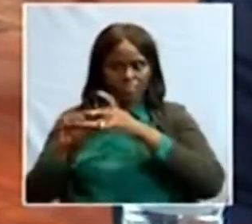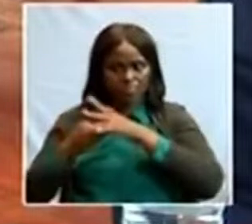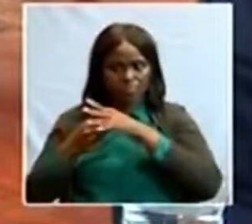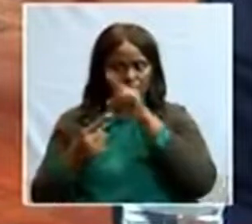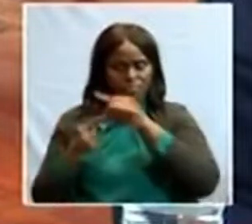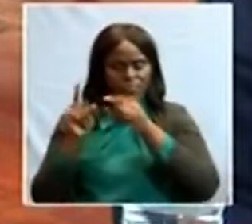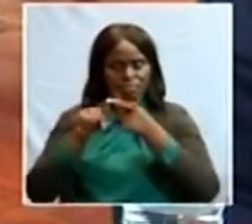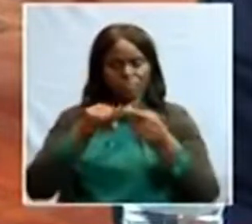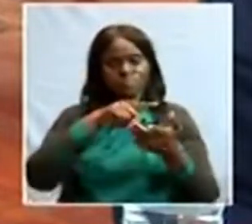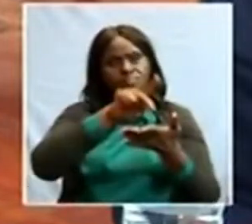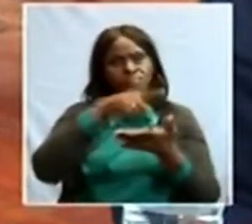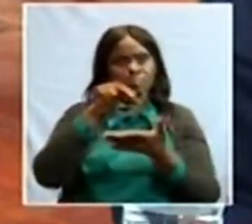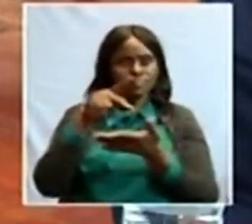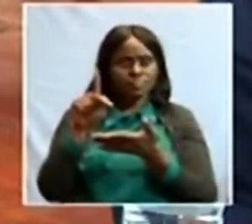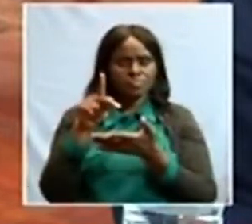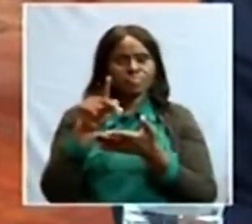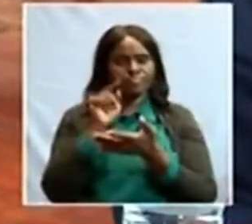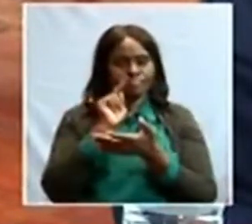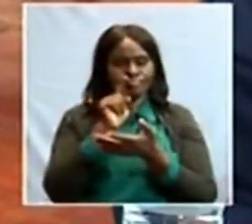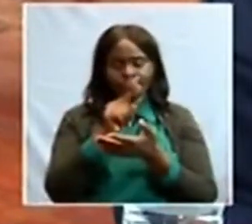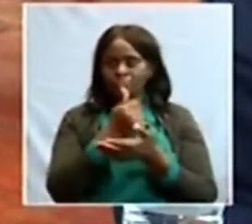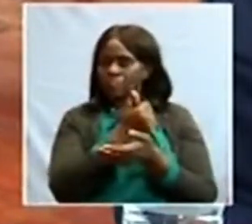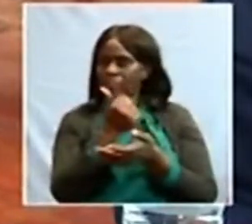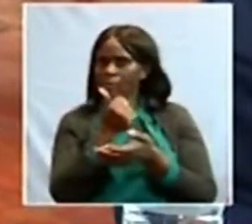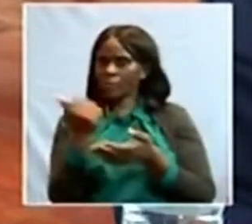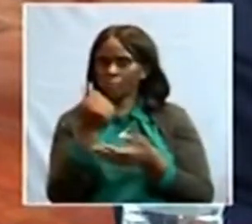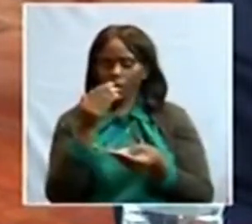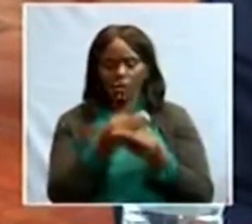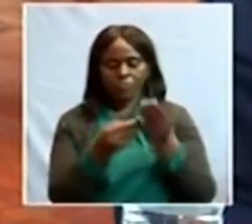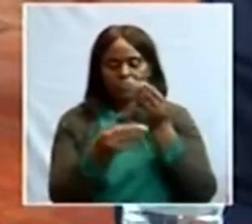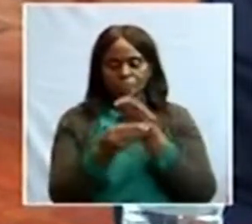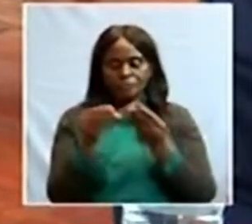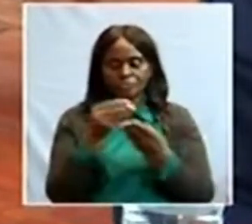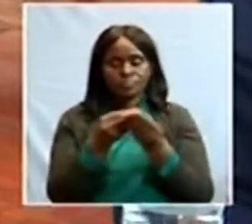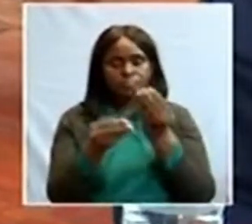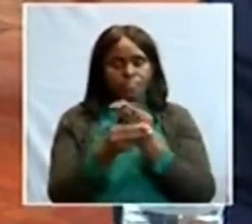to pay other statutory